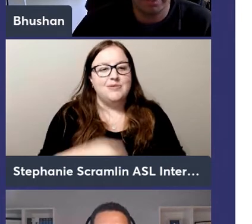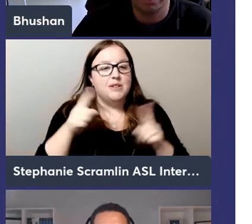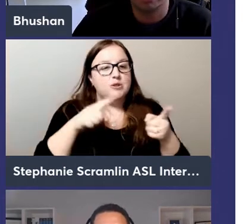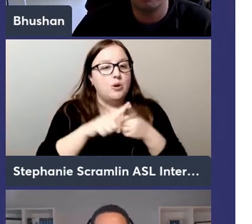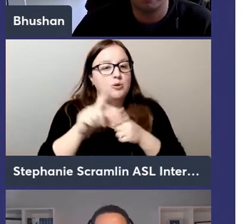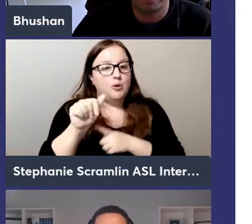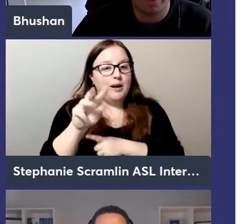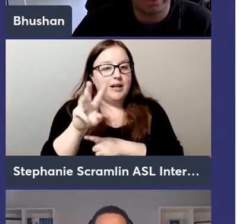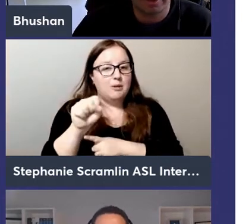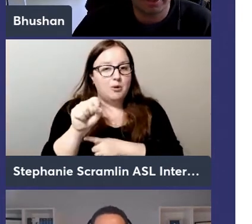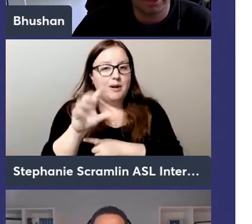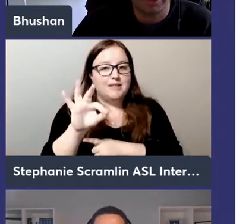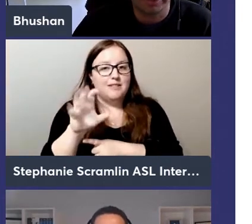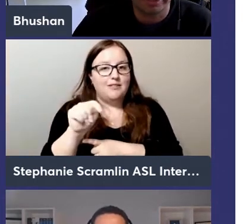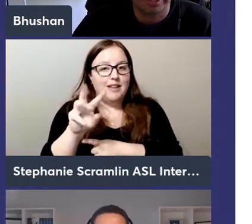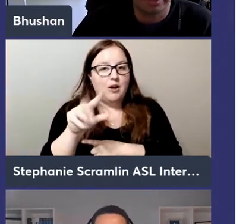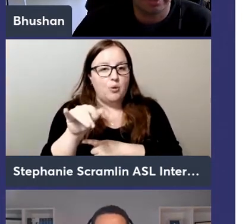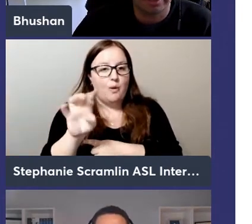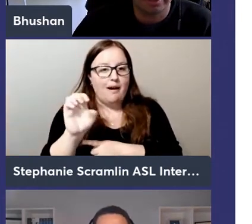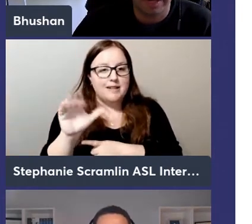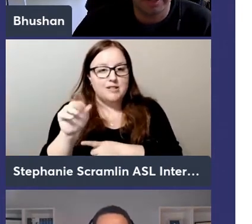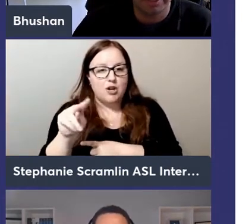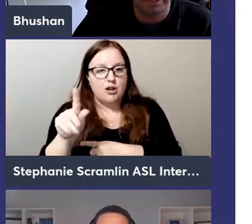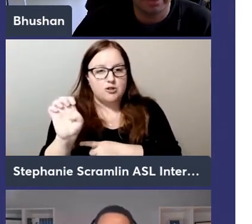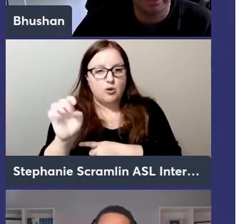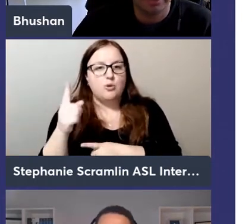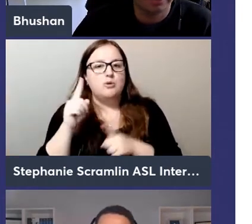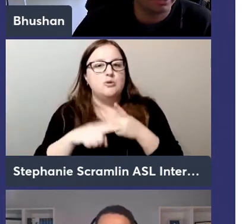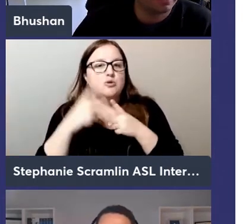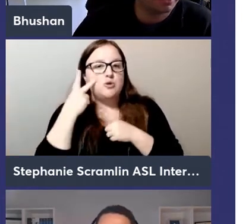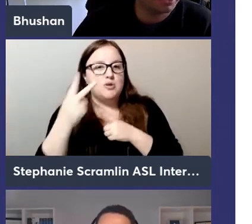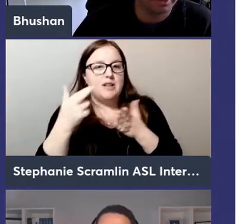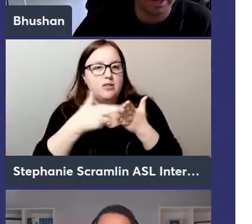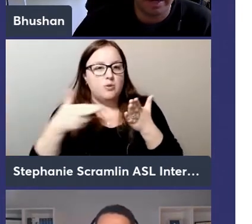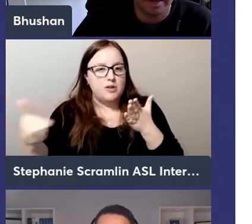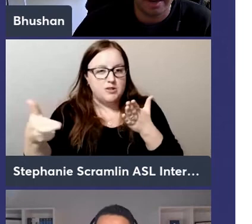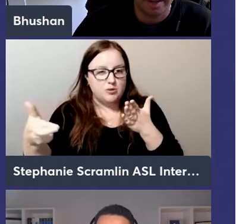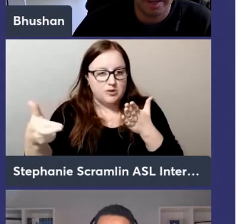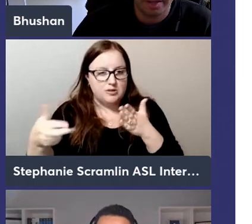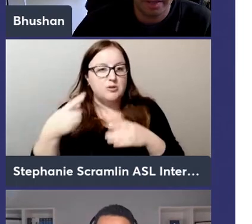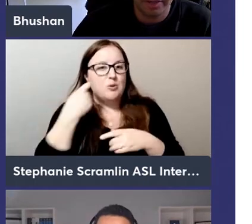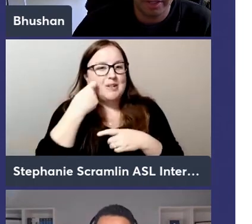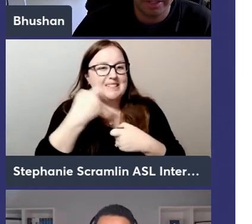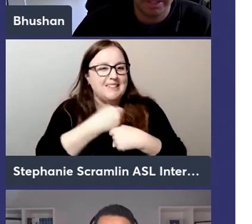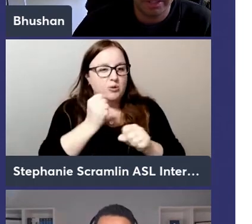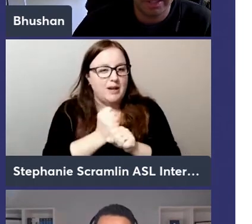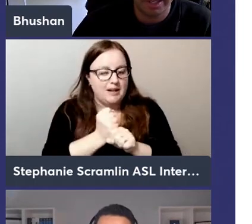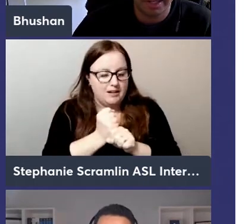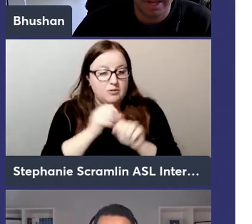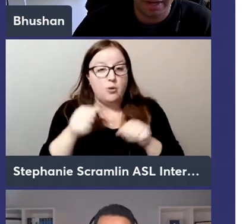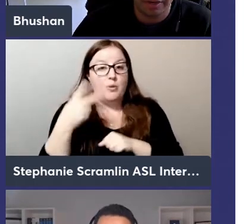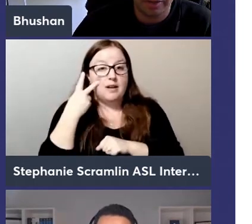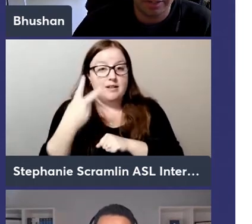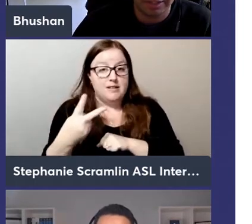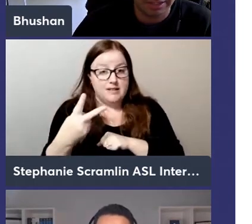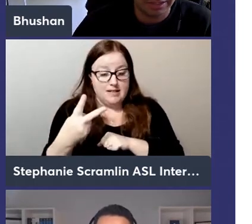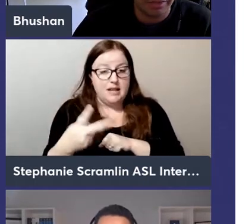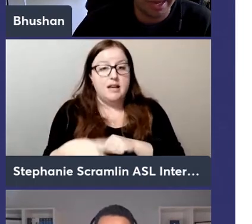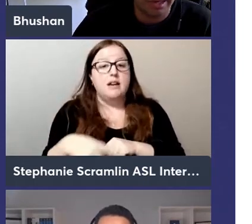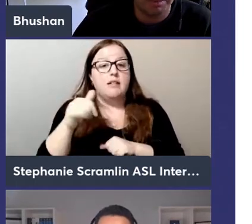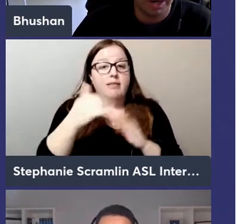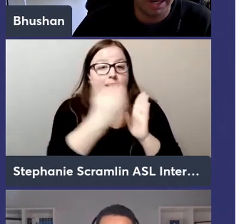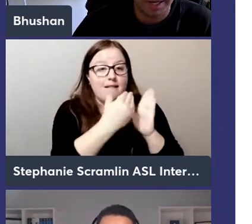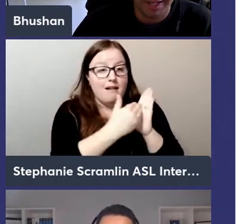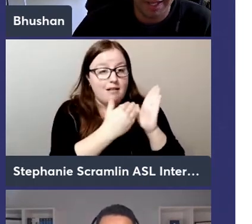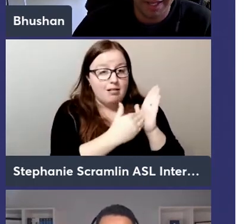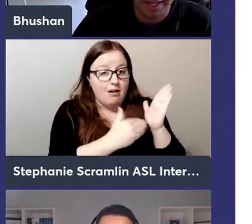AWS Fleetwise Console to actually see the resources that we just created. You can see the signal catalog. This is the